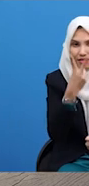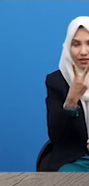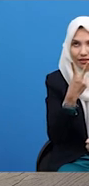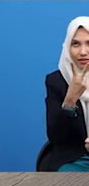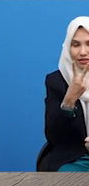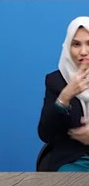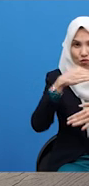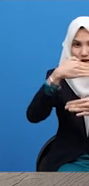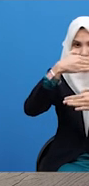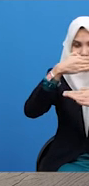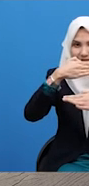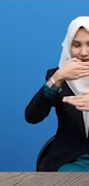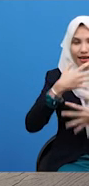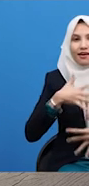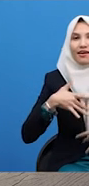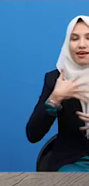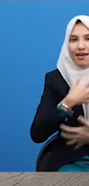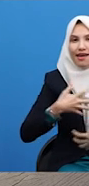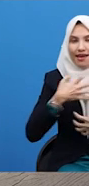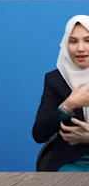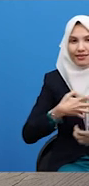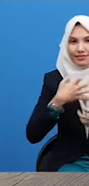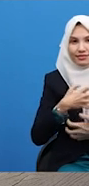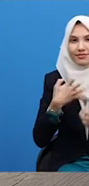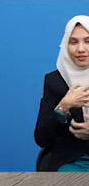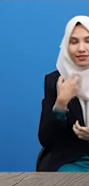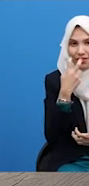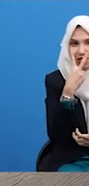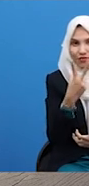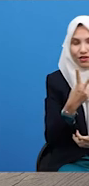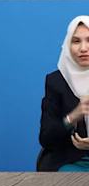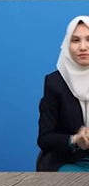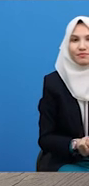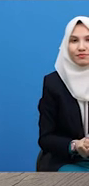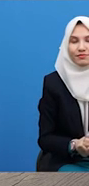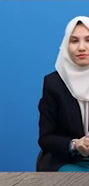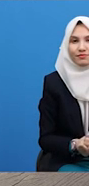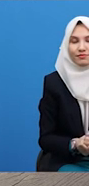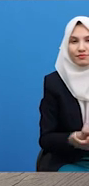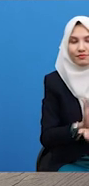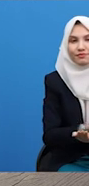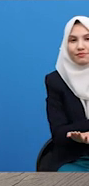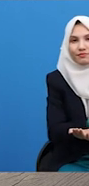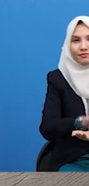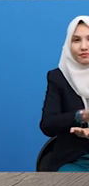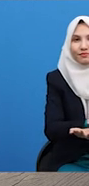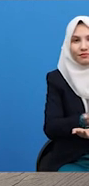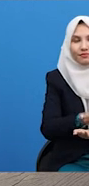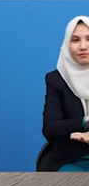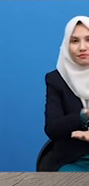window and enjoy the view. This we can do while enjoying our movies online and play games